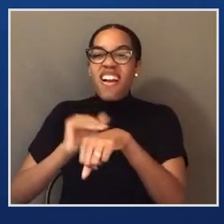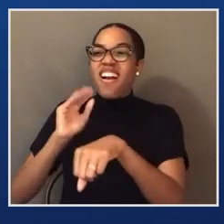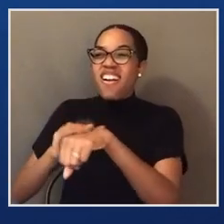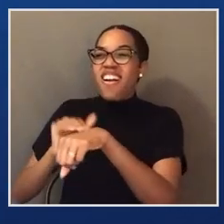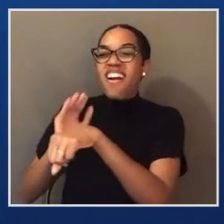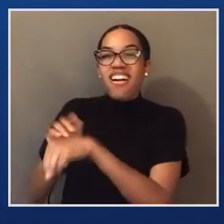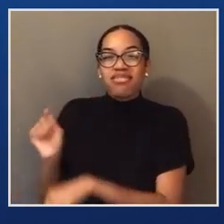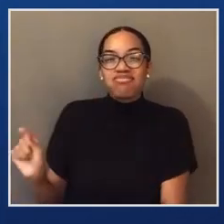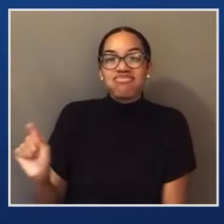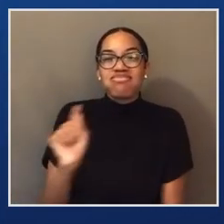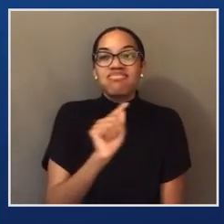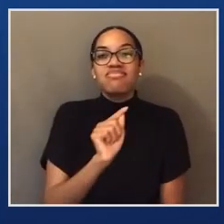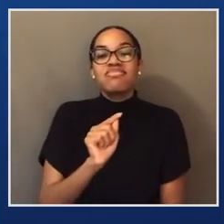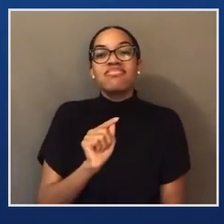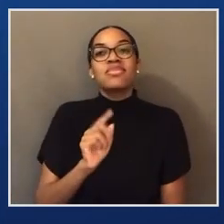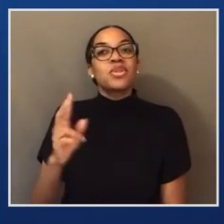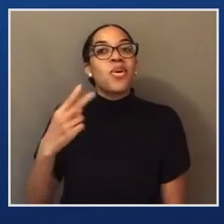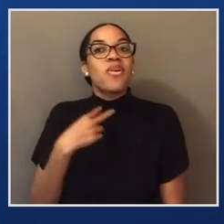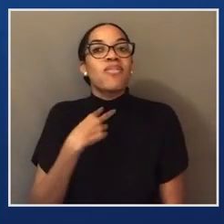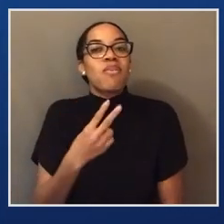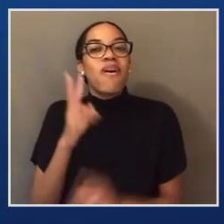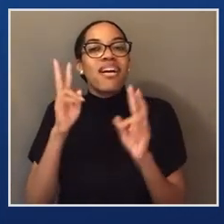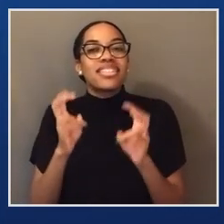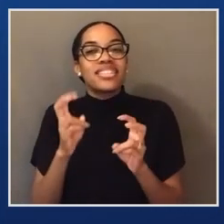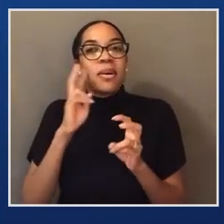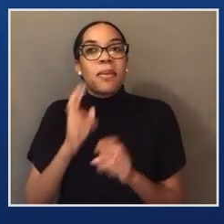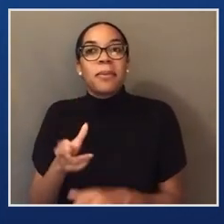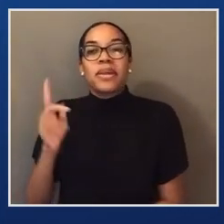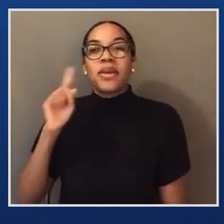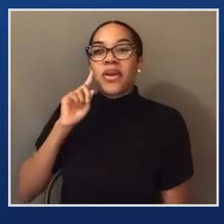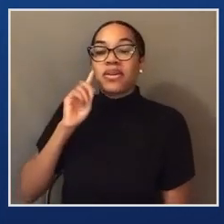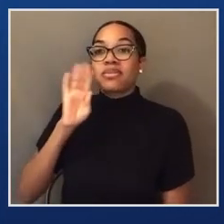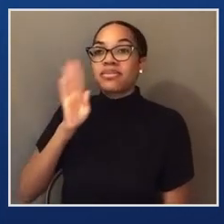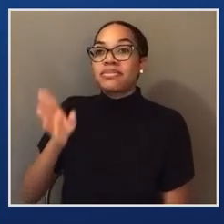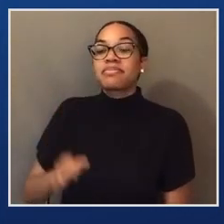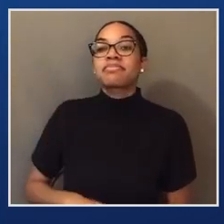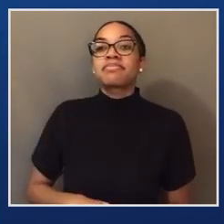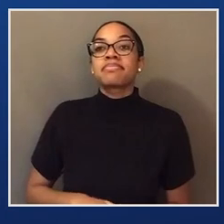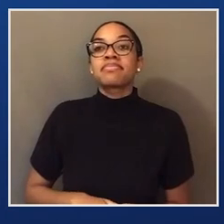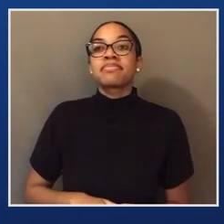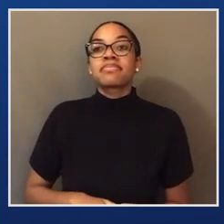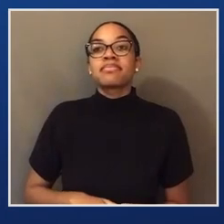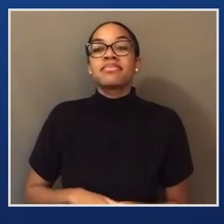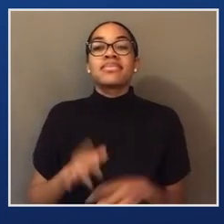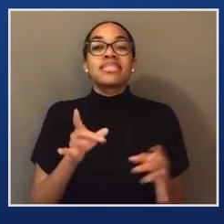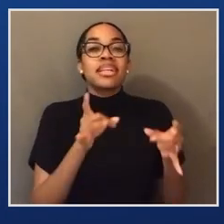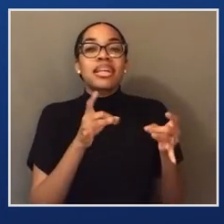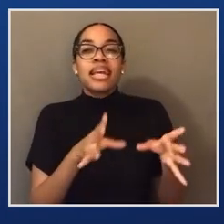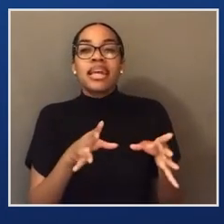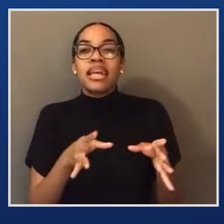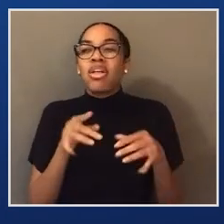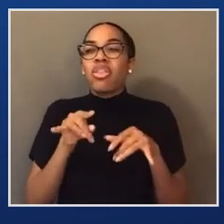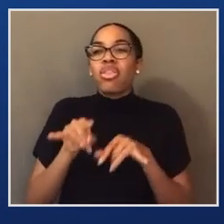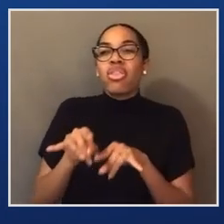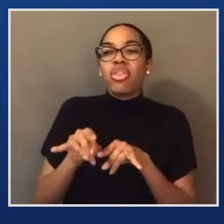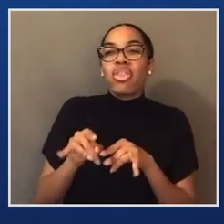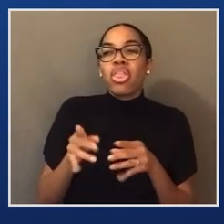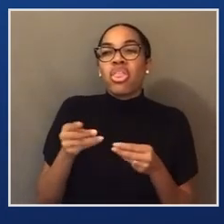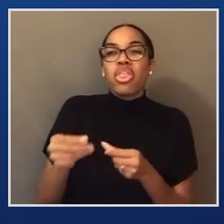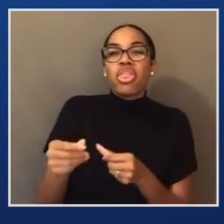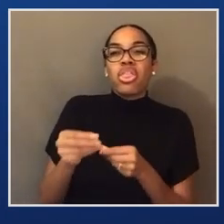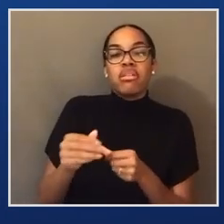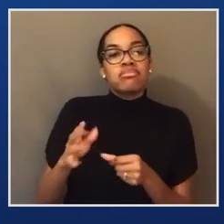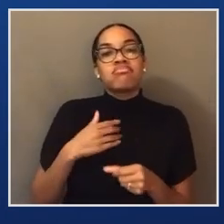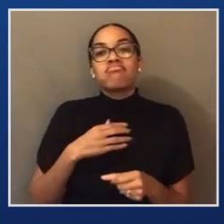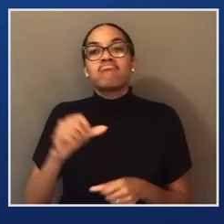students' voices heard. We will reject cynicism and hate and choose light, moving America forward to that fairer,